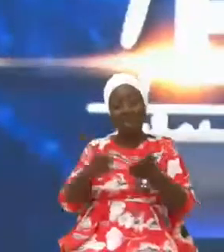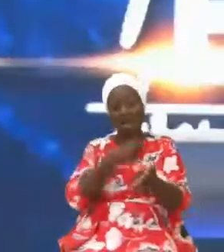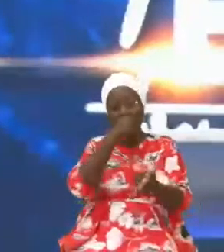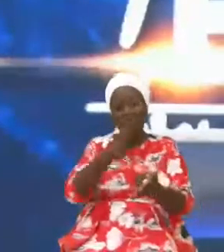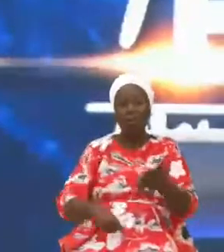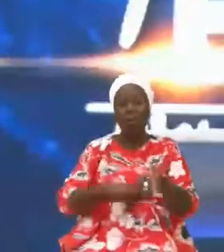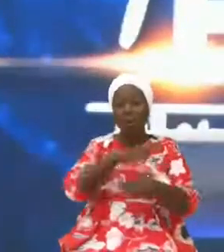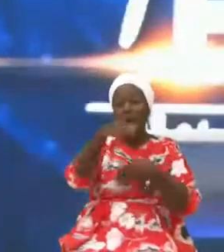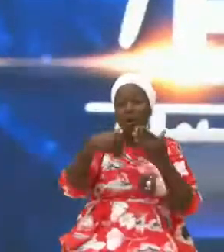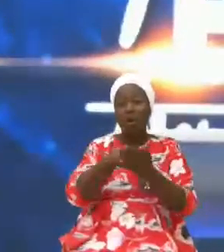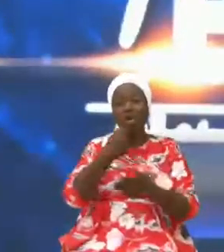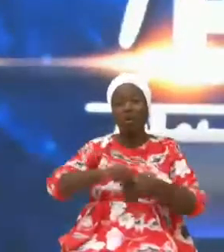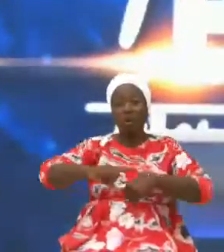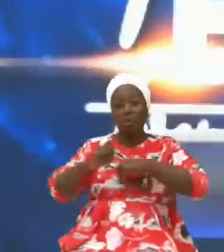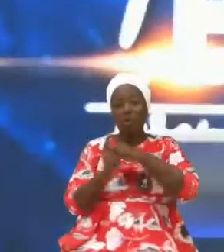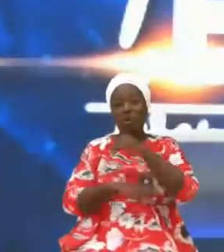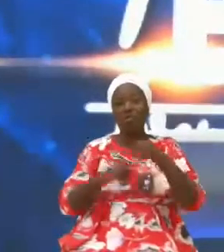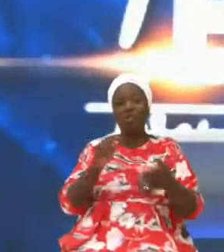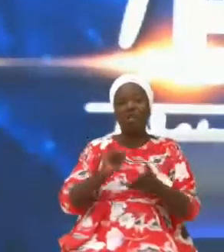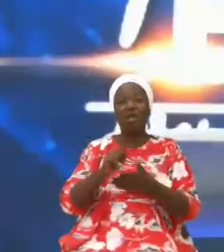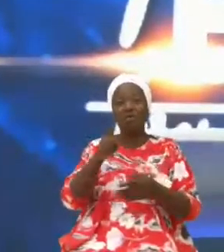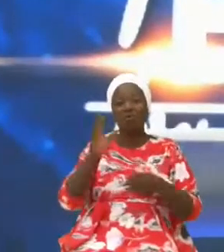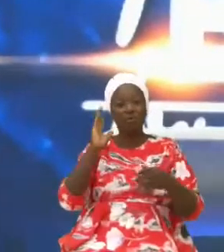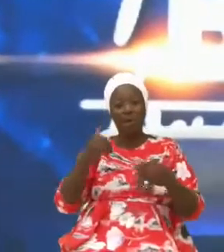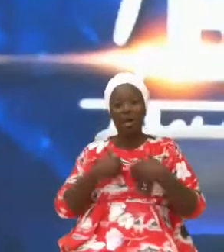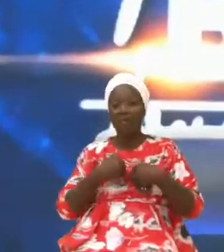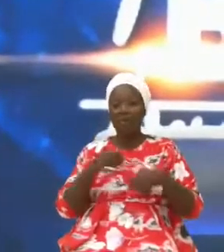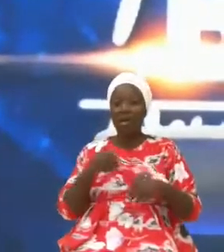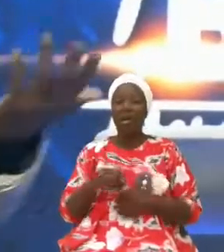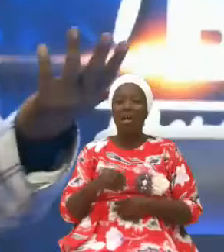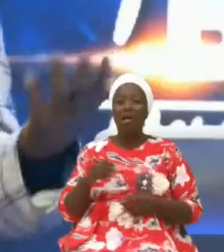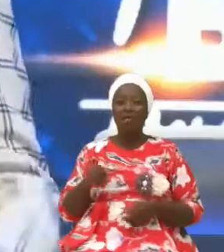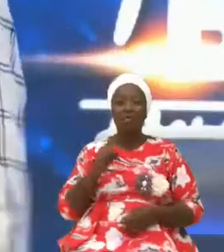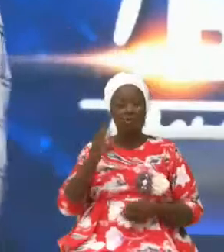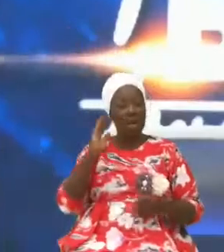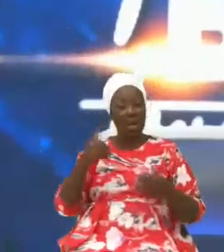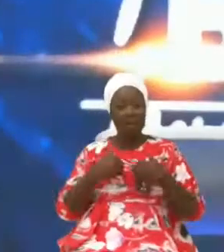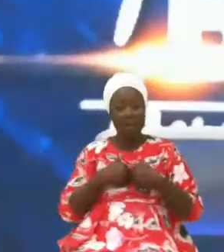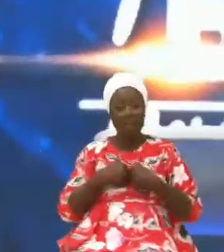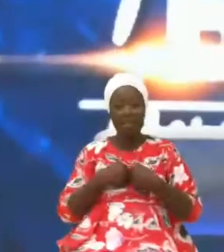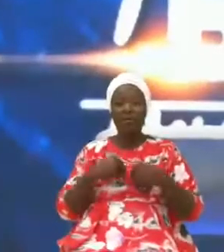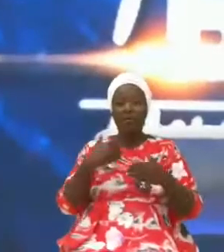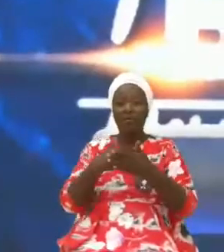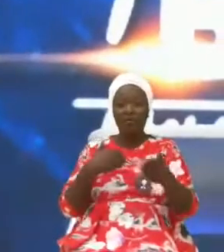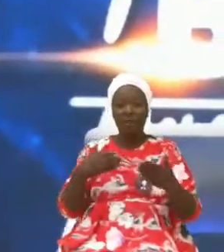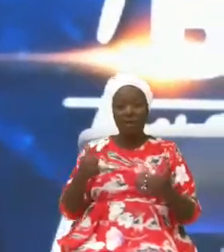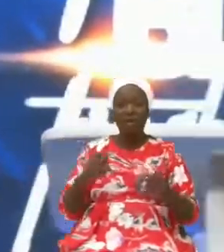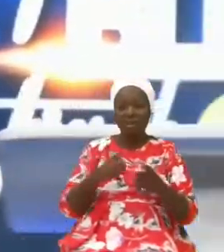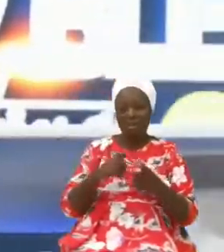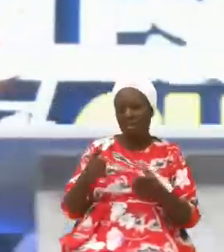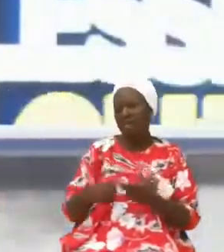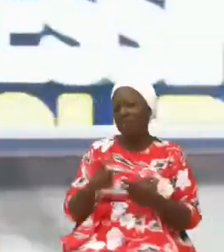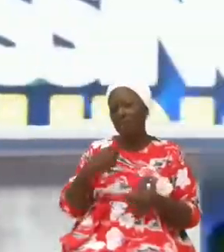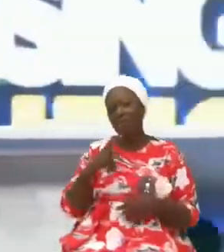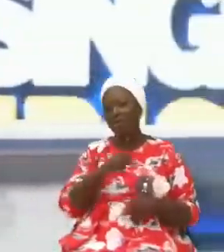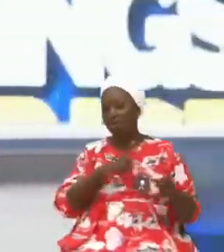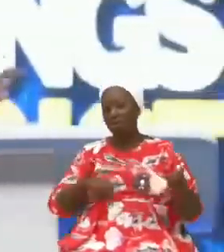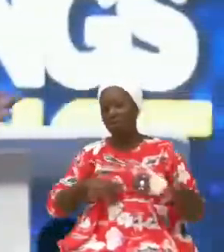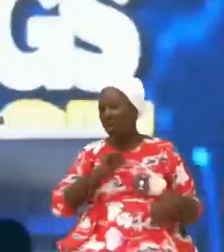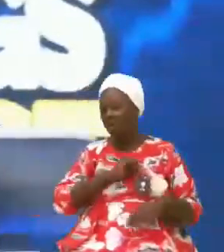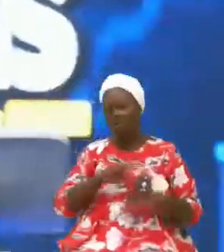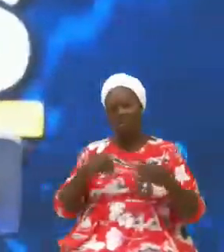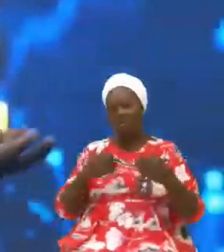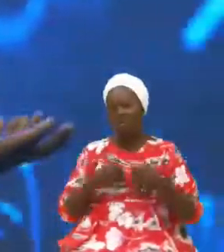cancels all the punishment you should have had. And now as you come and you say, Lord, I